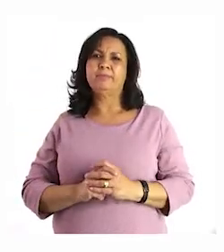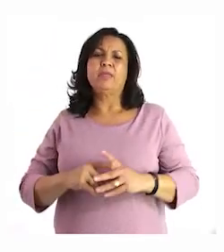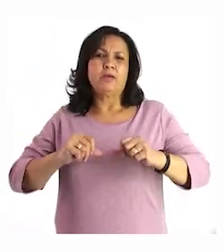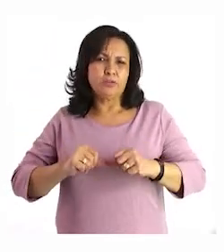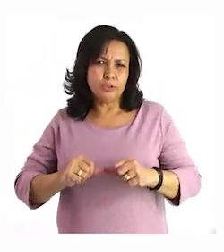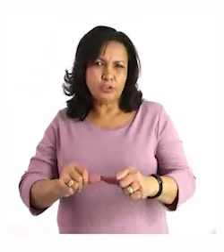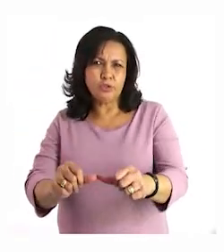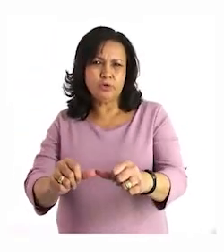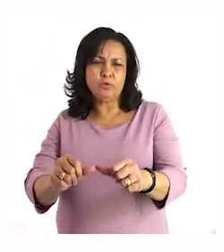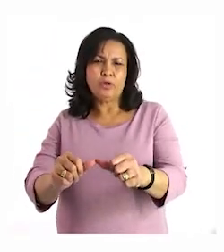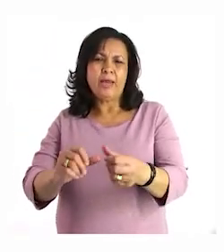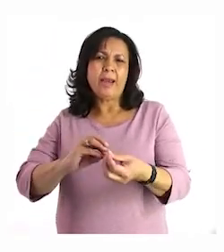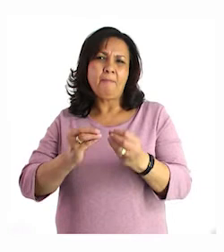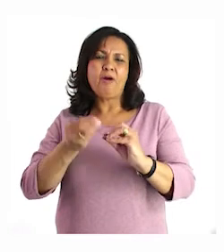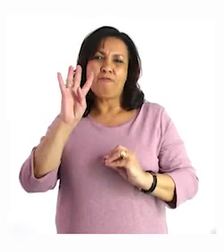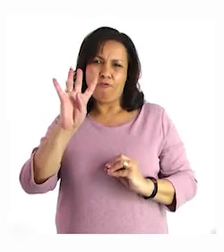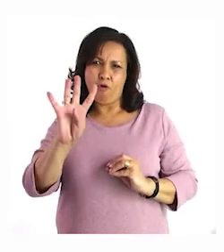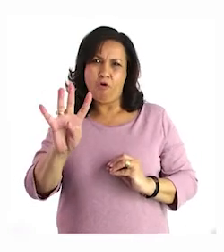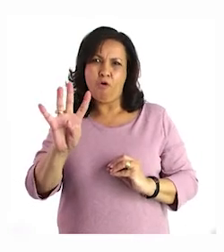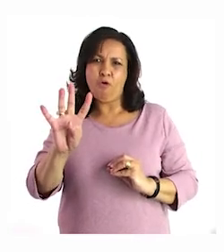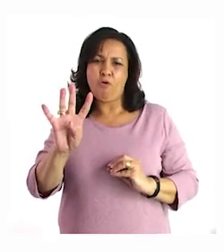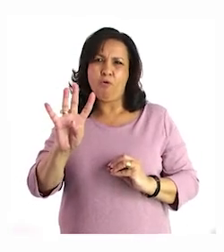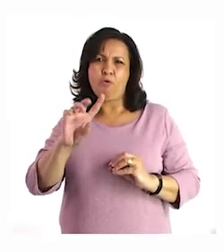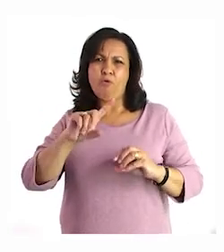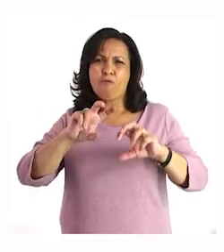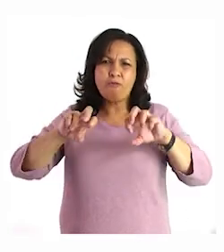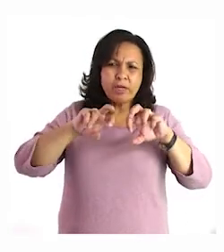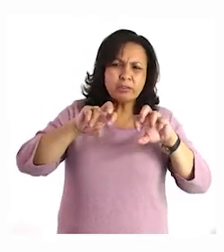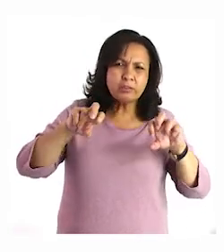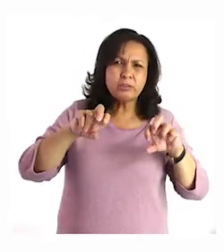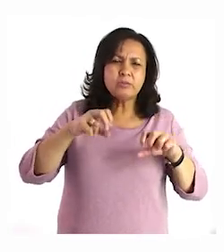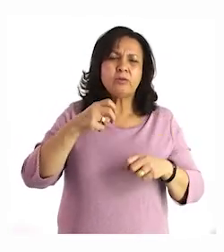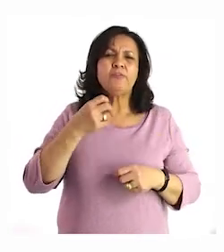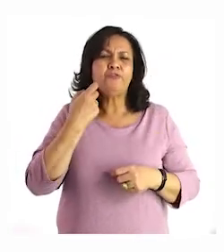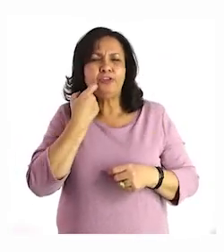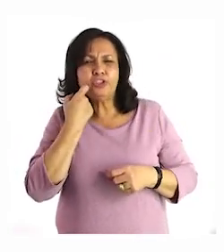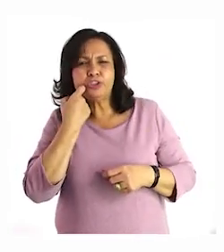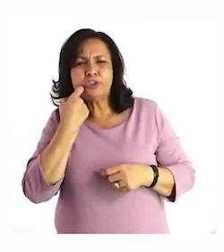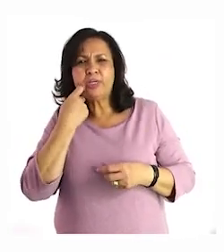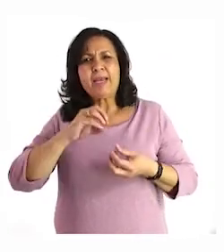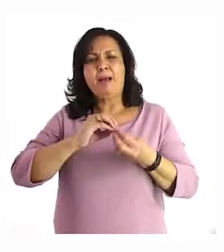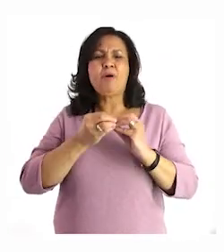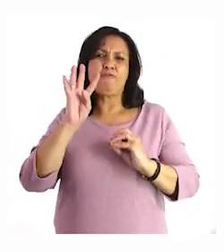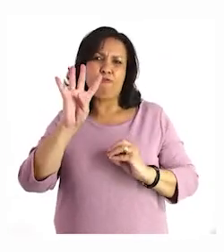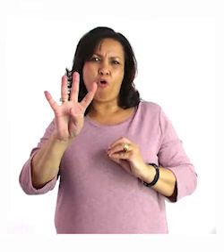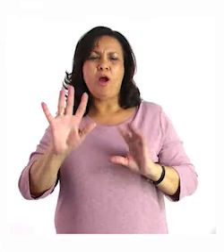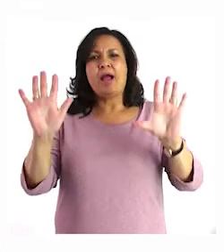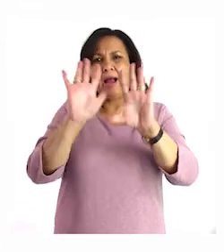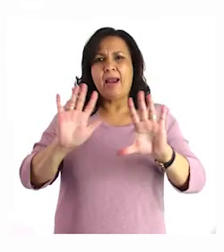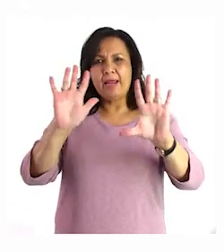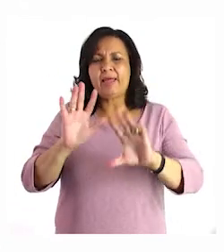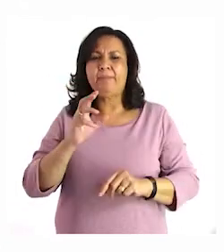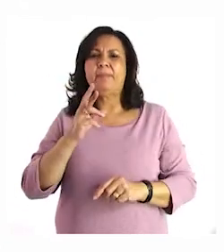on to number 4. Find all the fishes with number 4 in it and color them